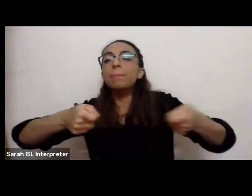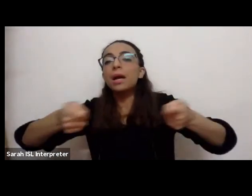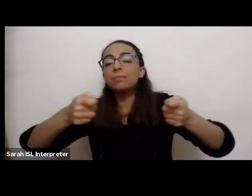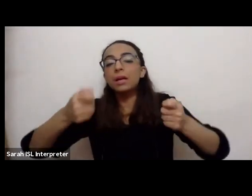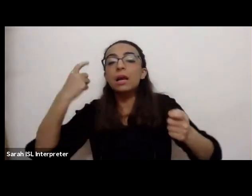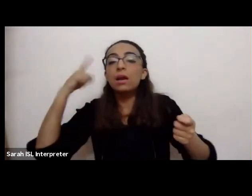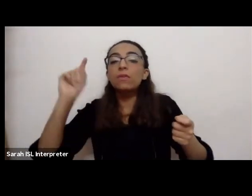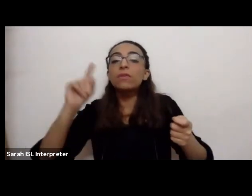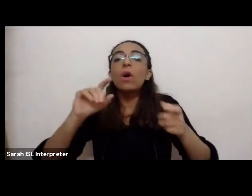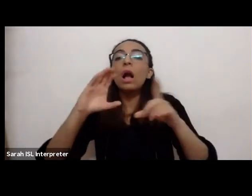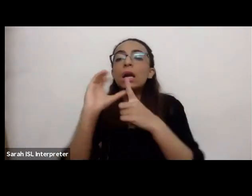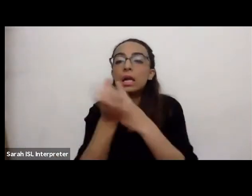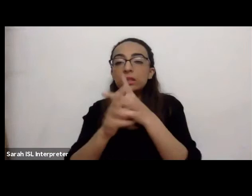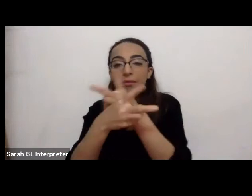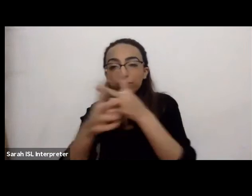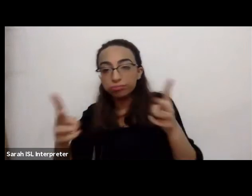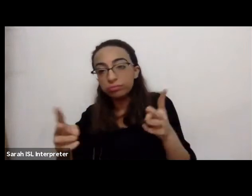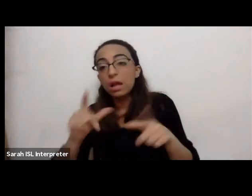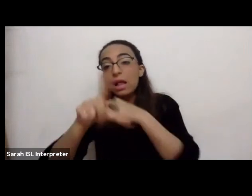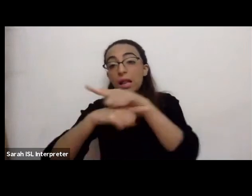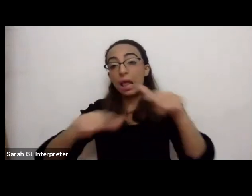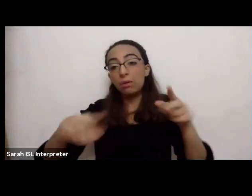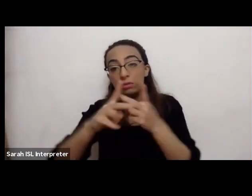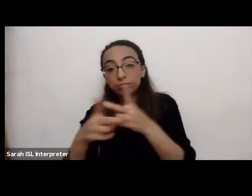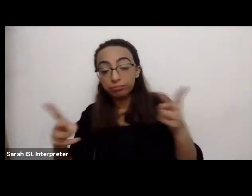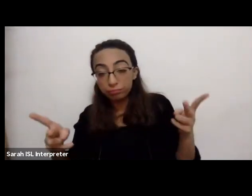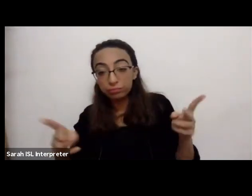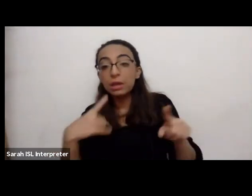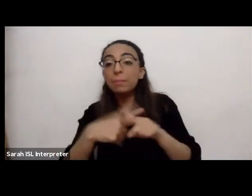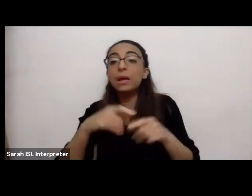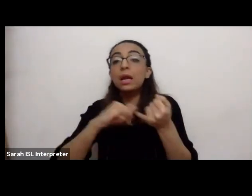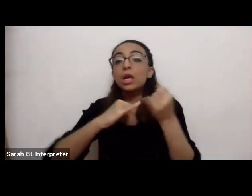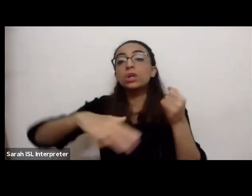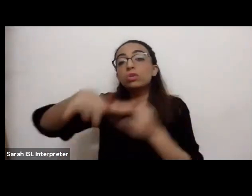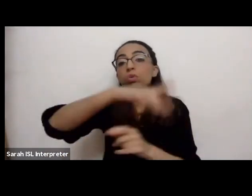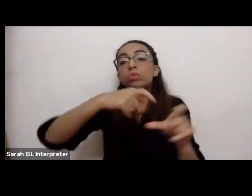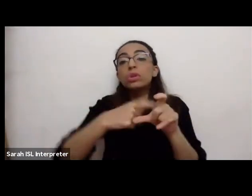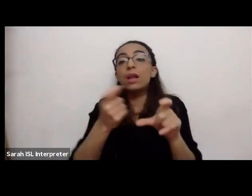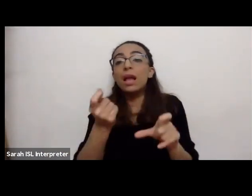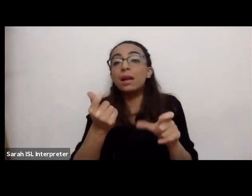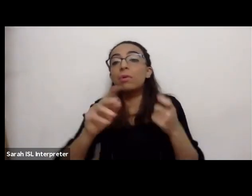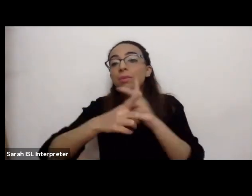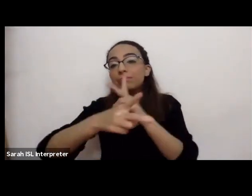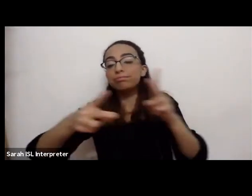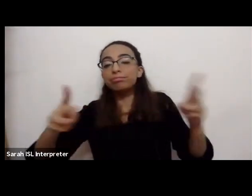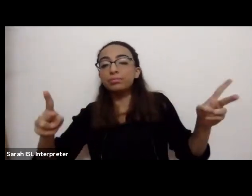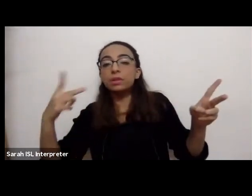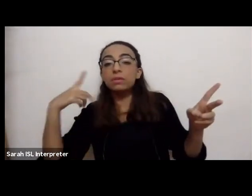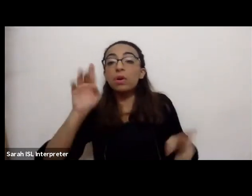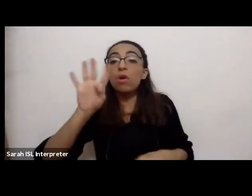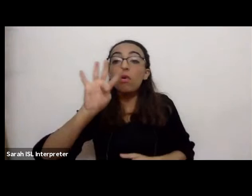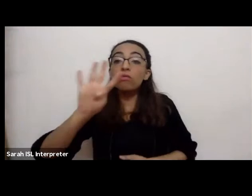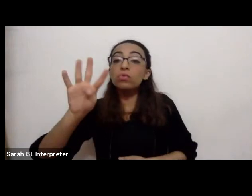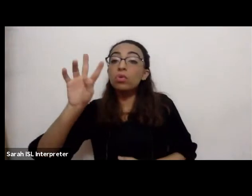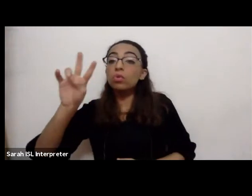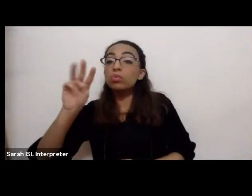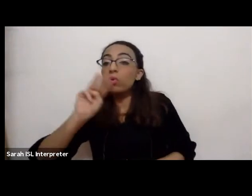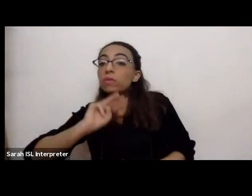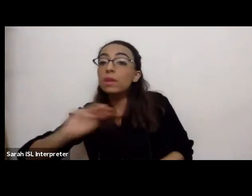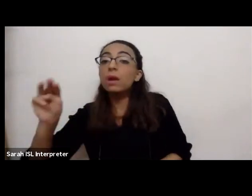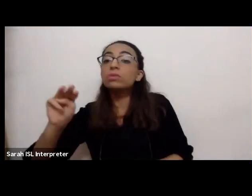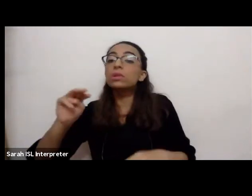of multicultural, multilingual, and socio-economically diverse 42,000